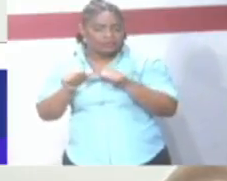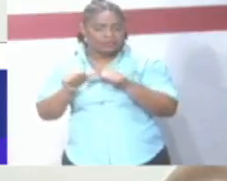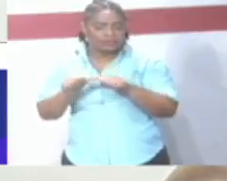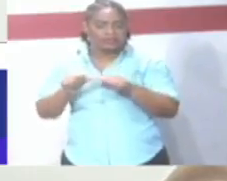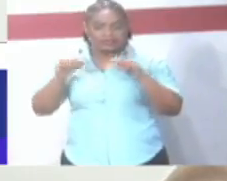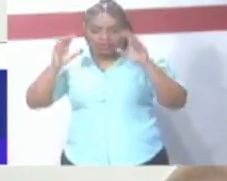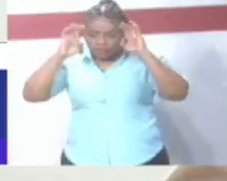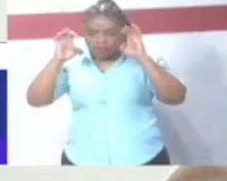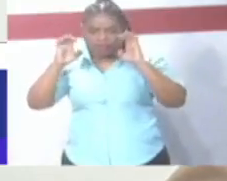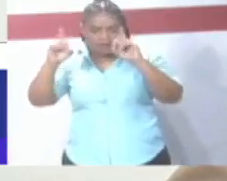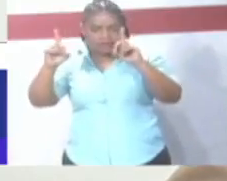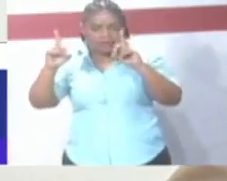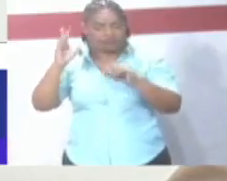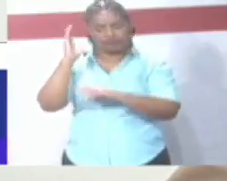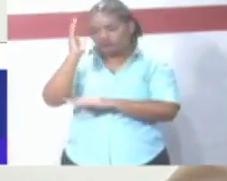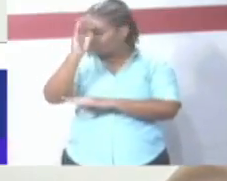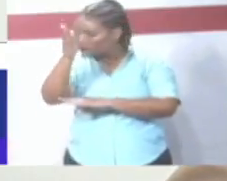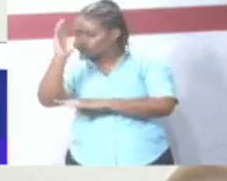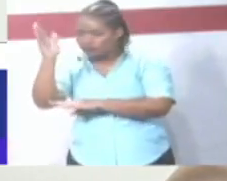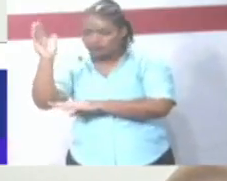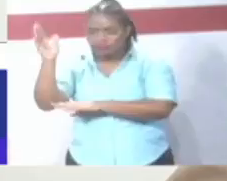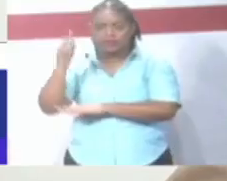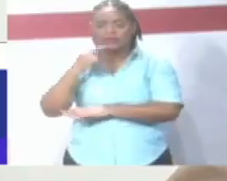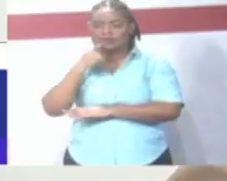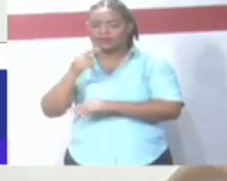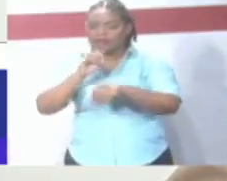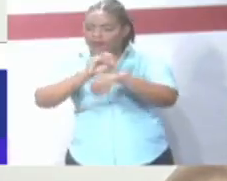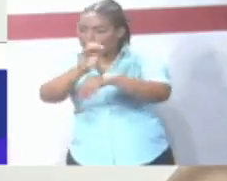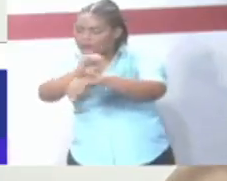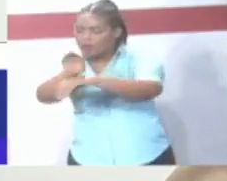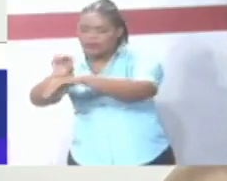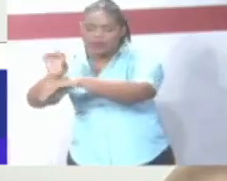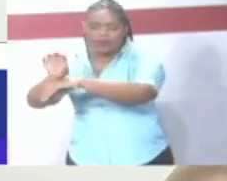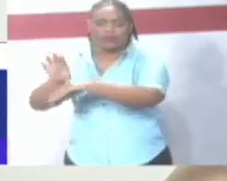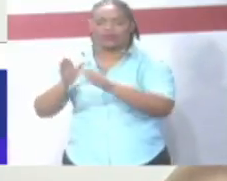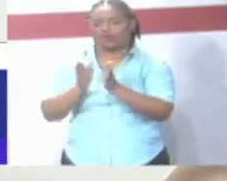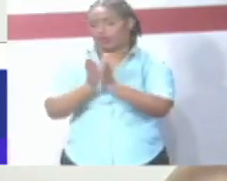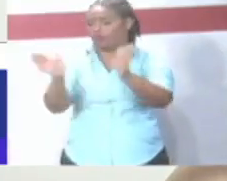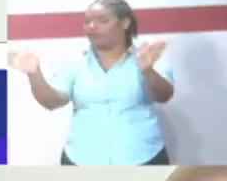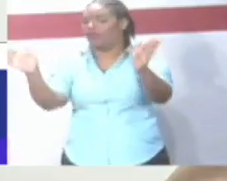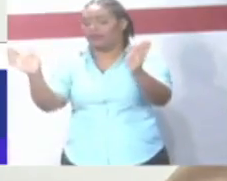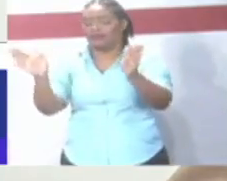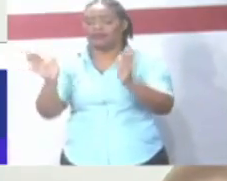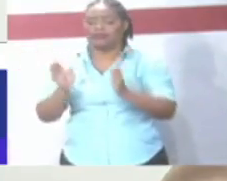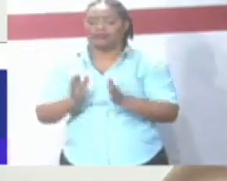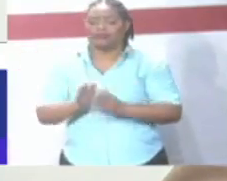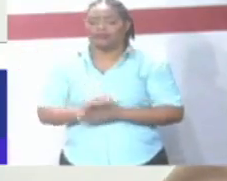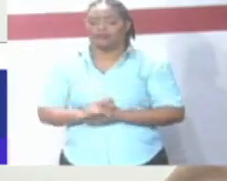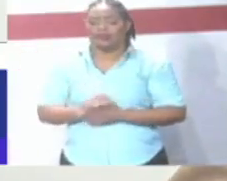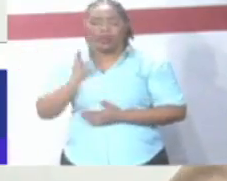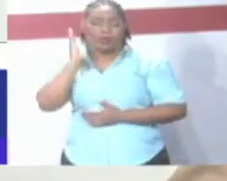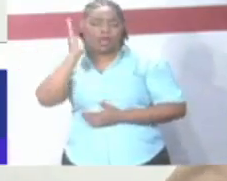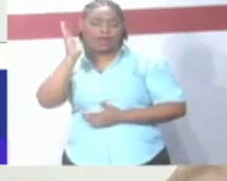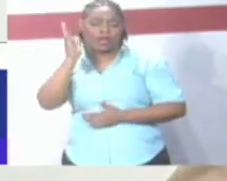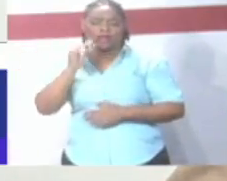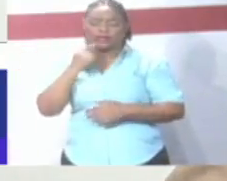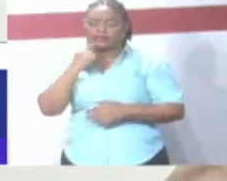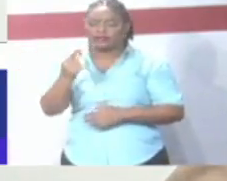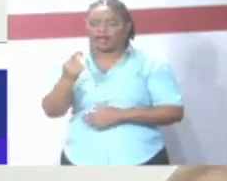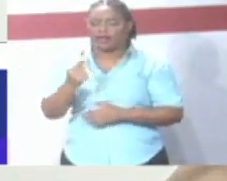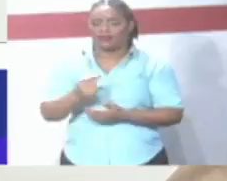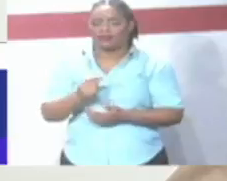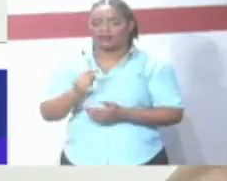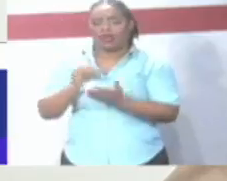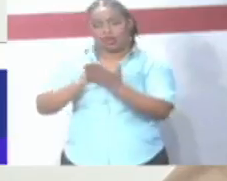when we know the vaccines are coming in, but they normally come in sometime around October. Sometimes they are delayed until